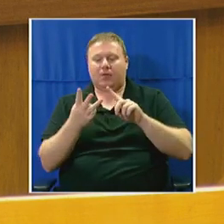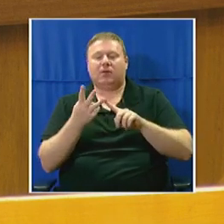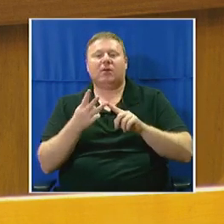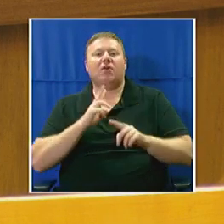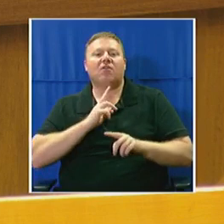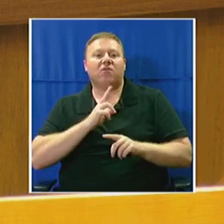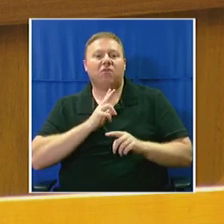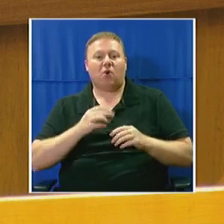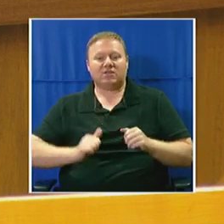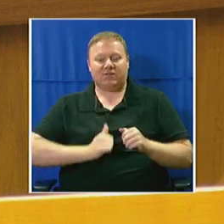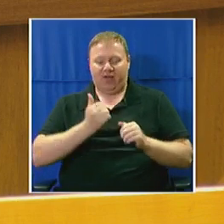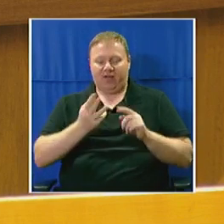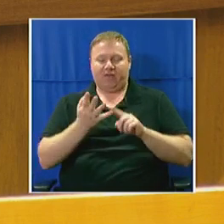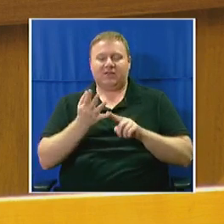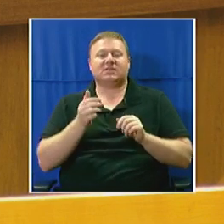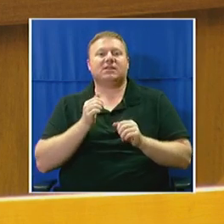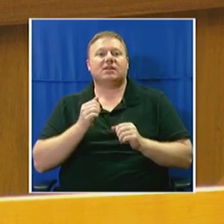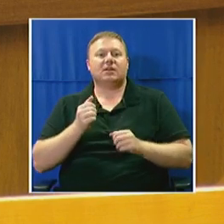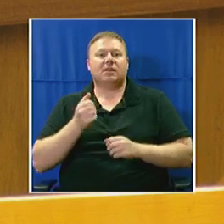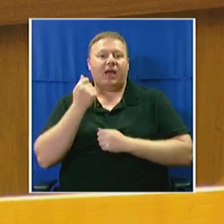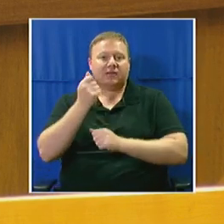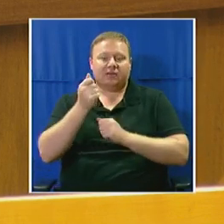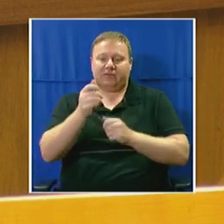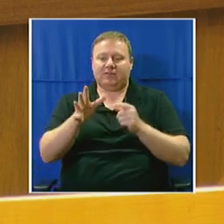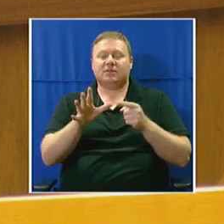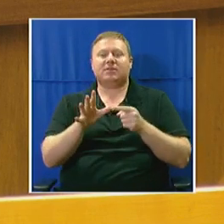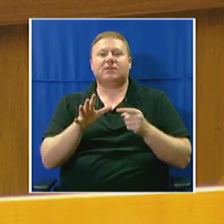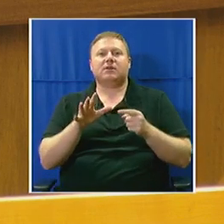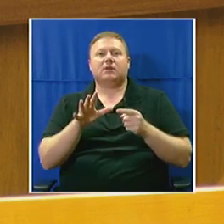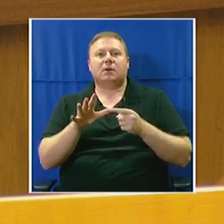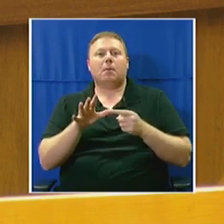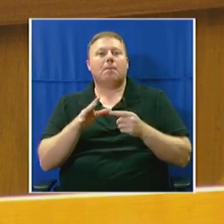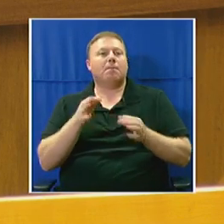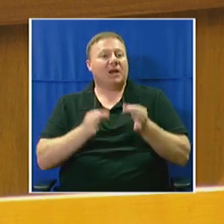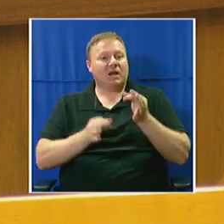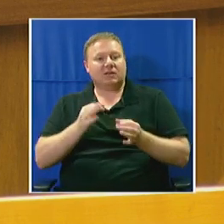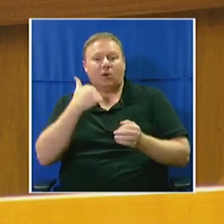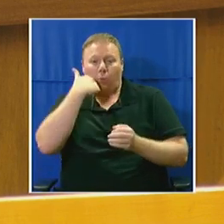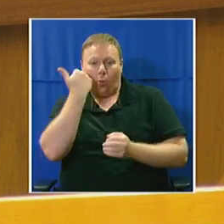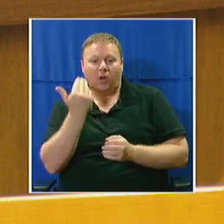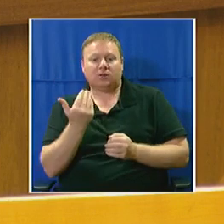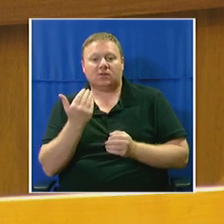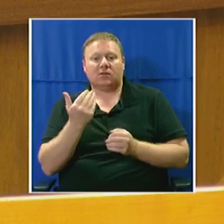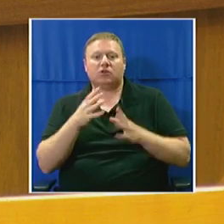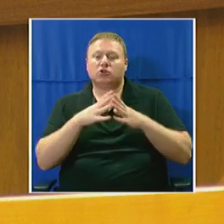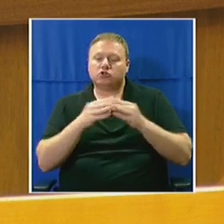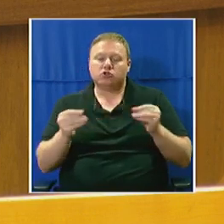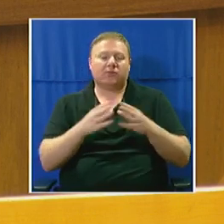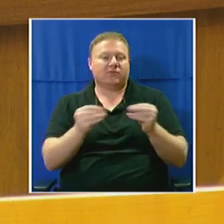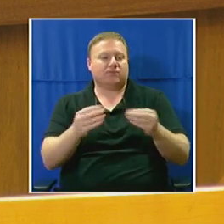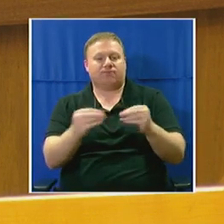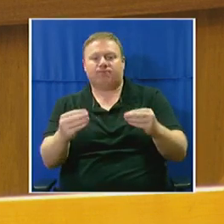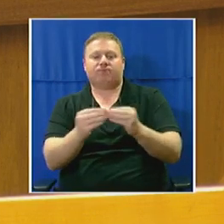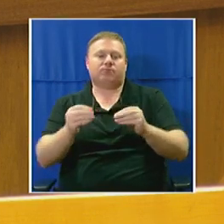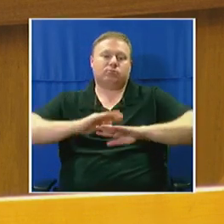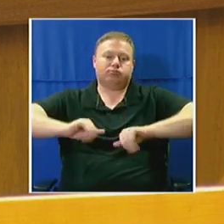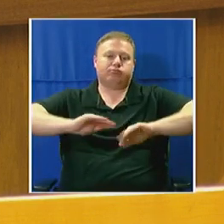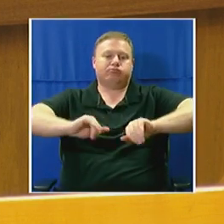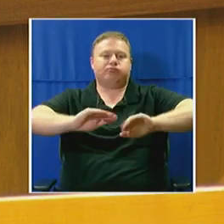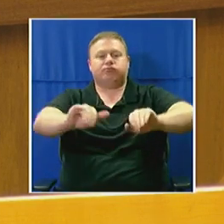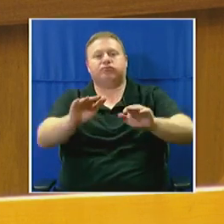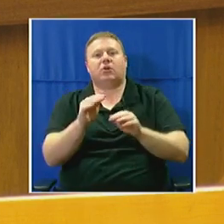survivors and activists and the political will come together to dismantle an establishment the